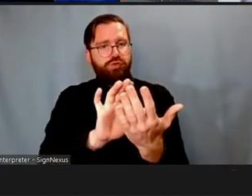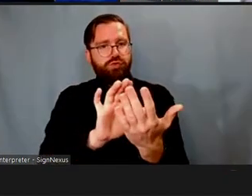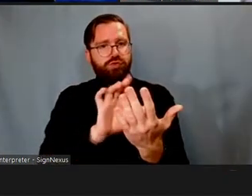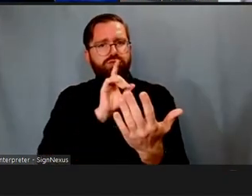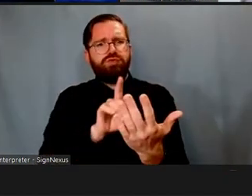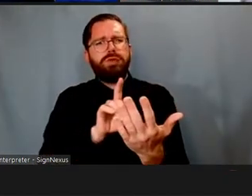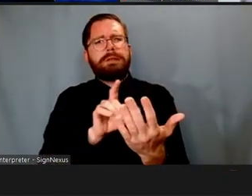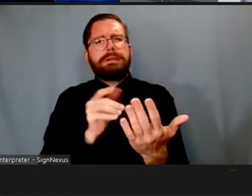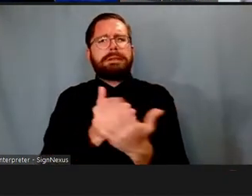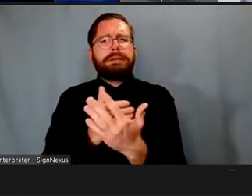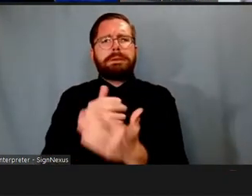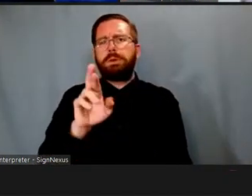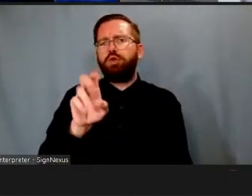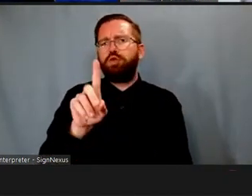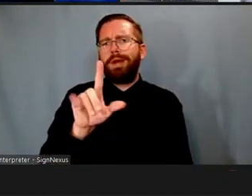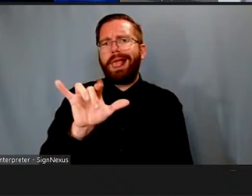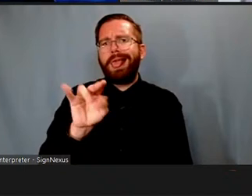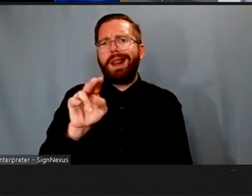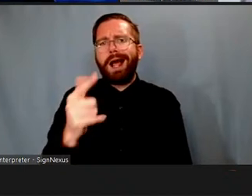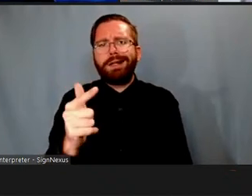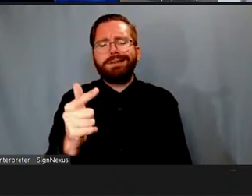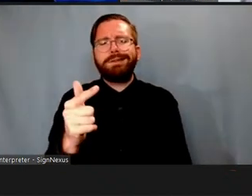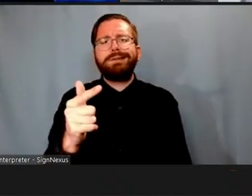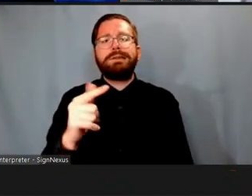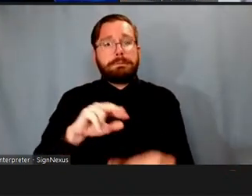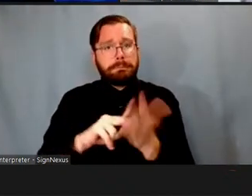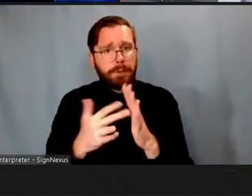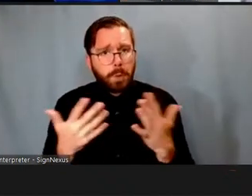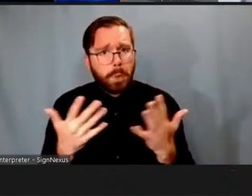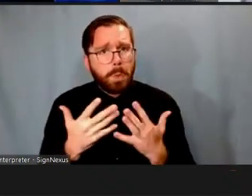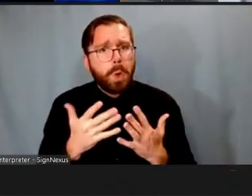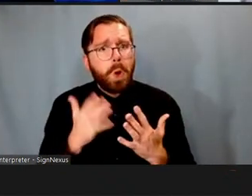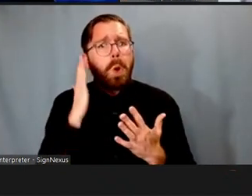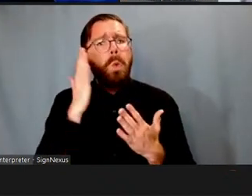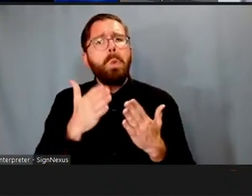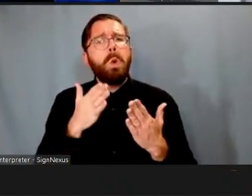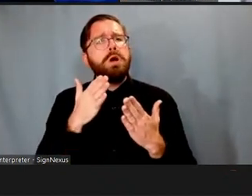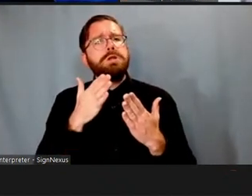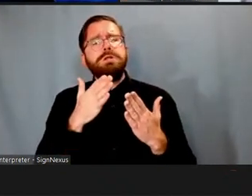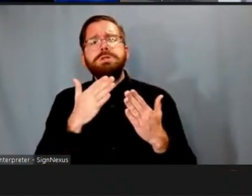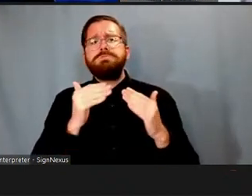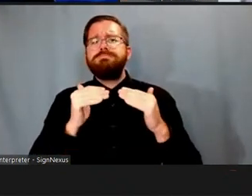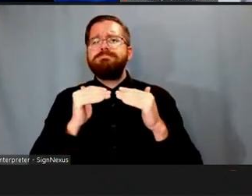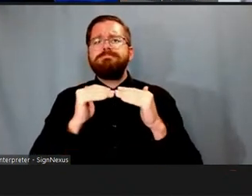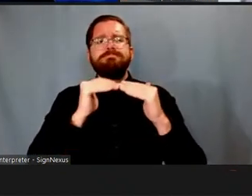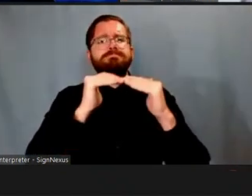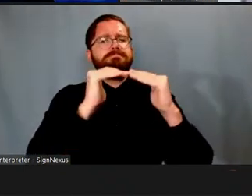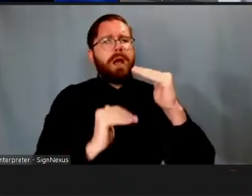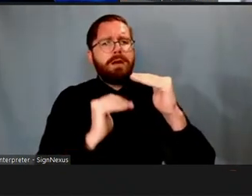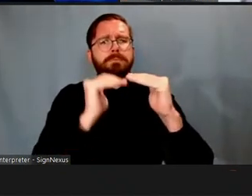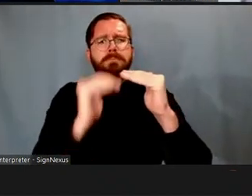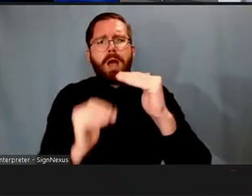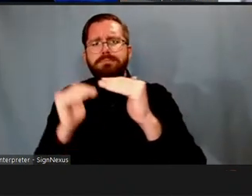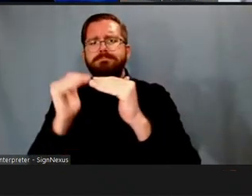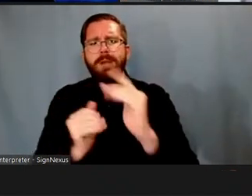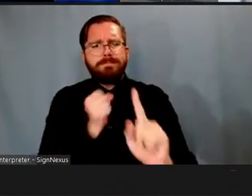redlining which will disproportionately impact residents of the district